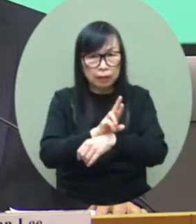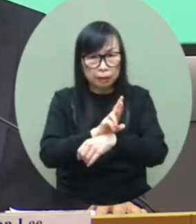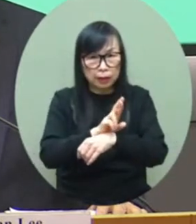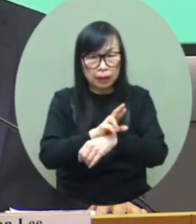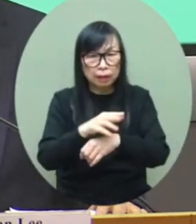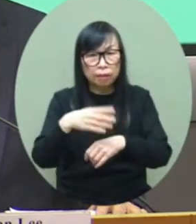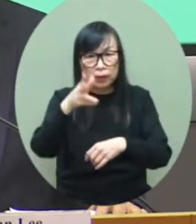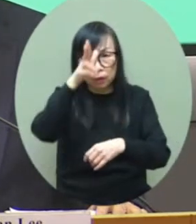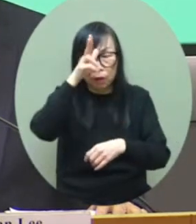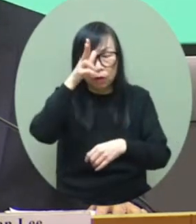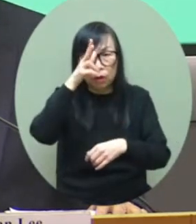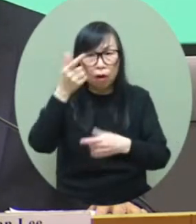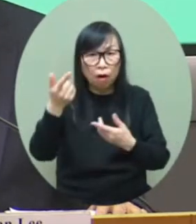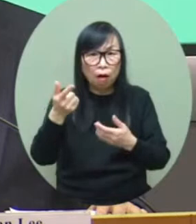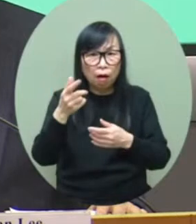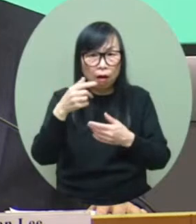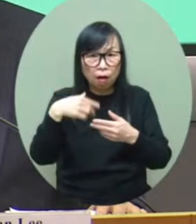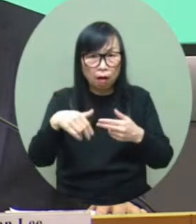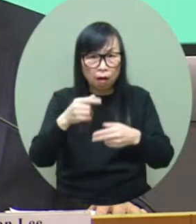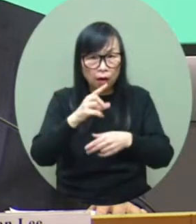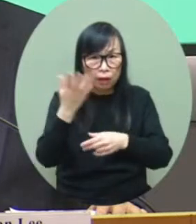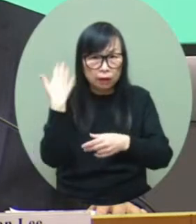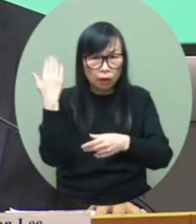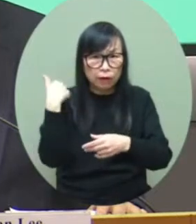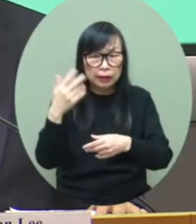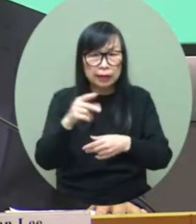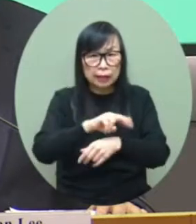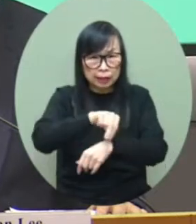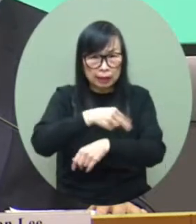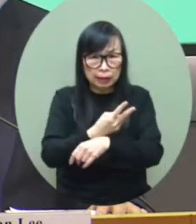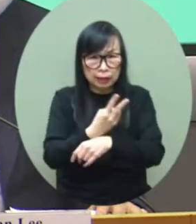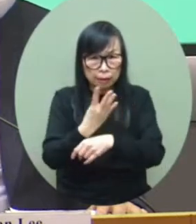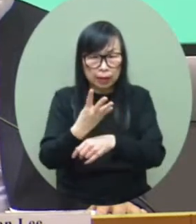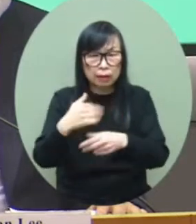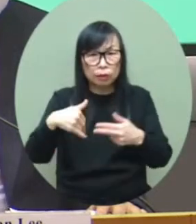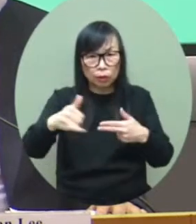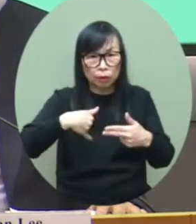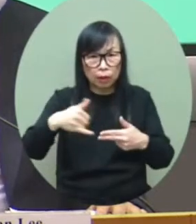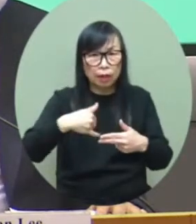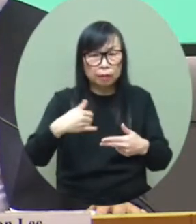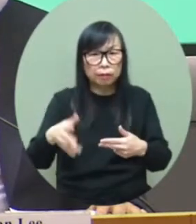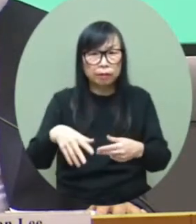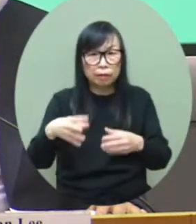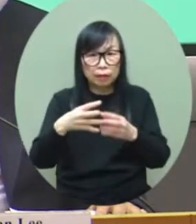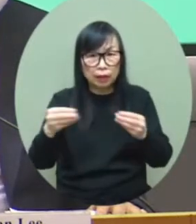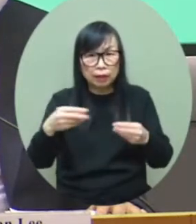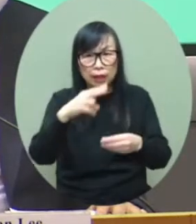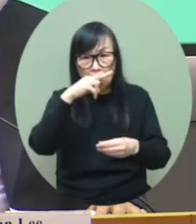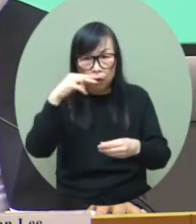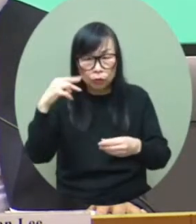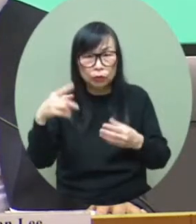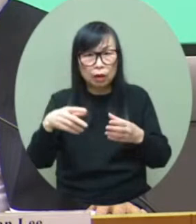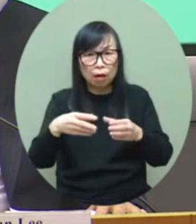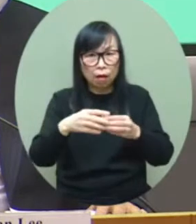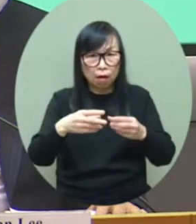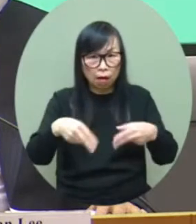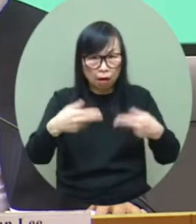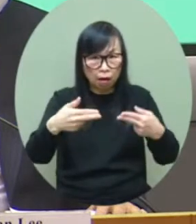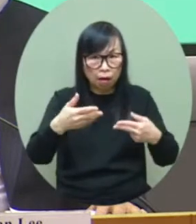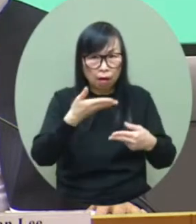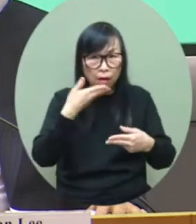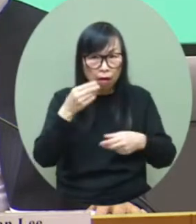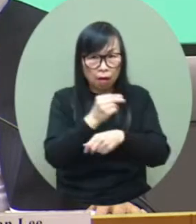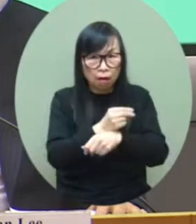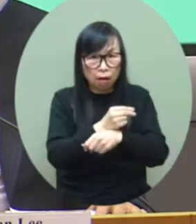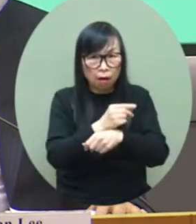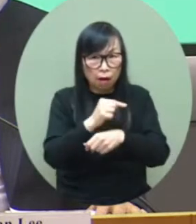a.m. to midnight. Huang Kong, Lok Ma Chau, they will remain open 24 hours as before. As for the Lantong, Hang